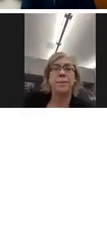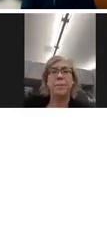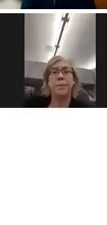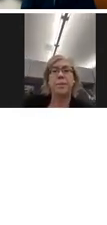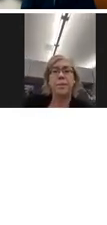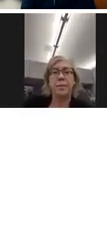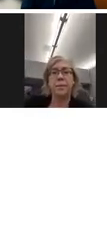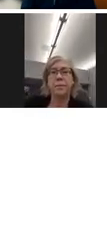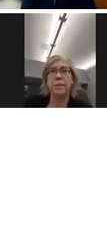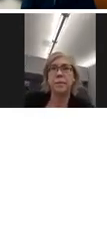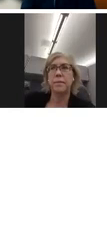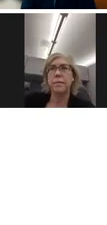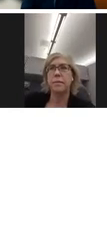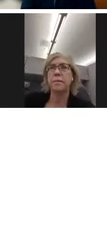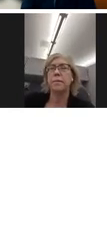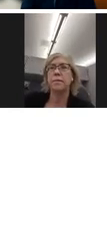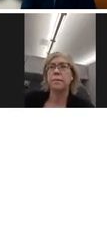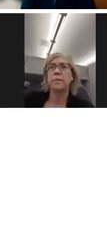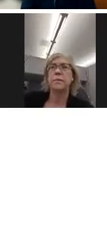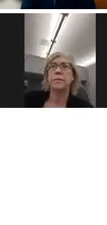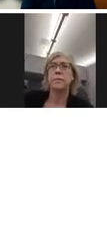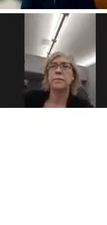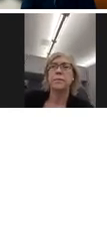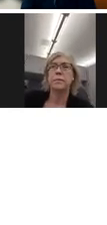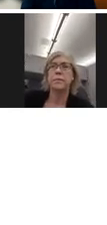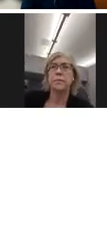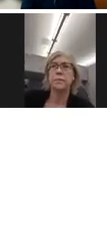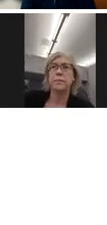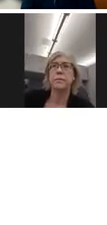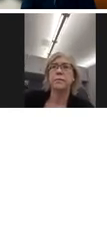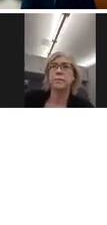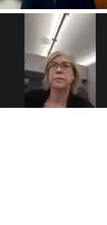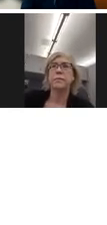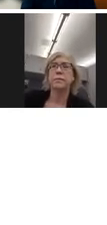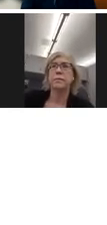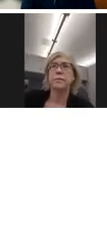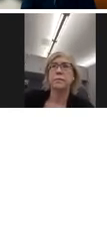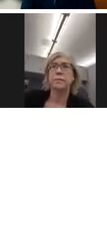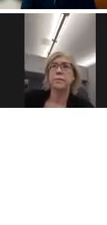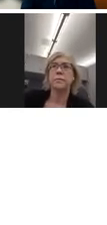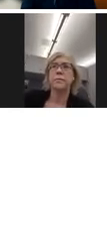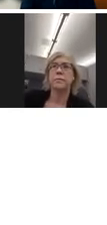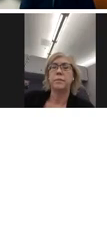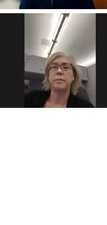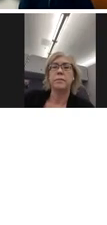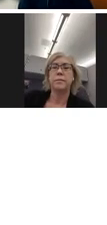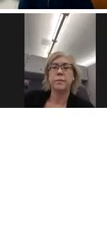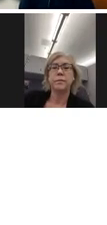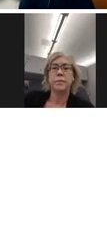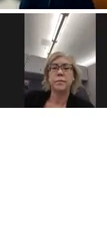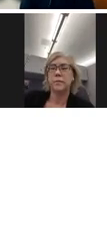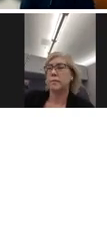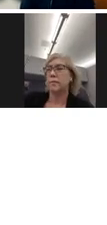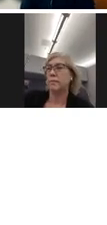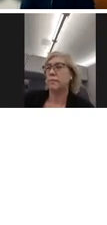SETA. If you see these local projects that are going up, they're small. They seem to be nuisances